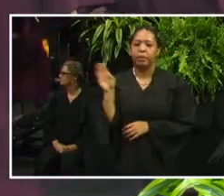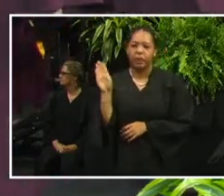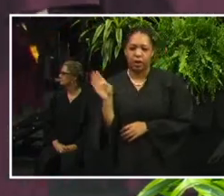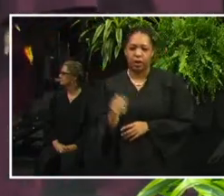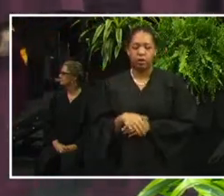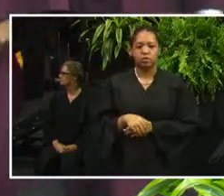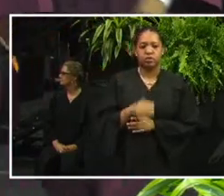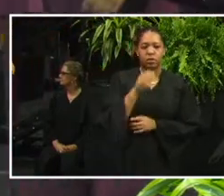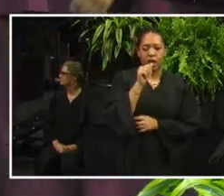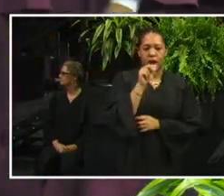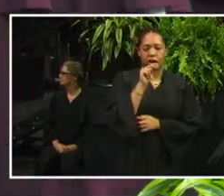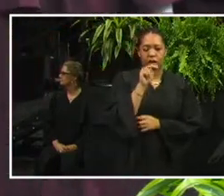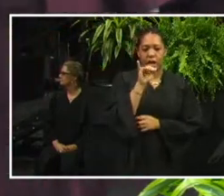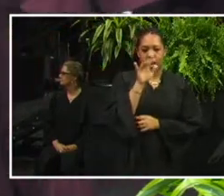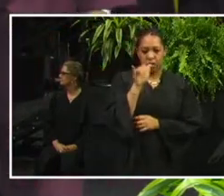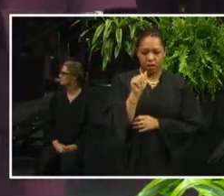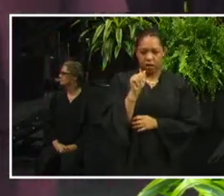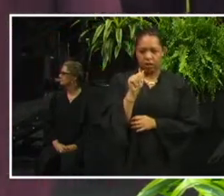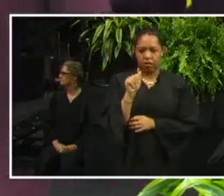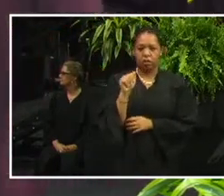Anaya Nicole Barnes.